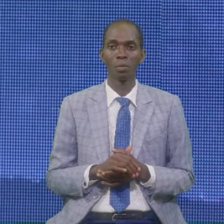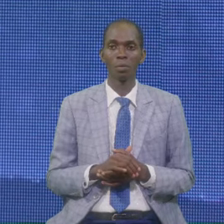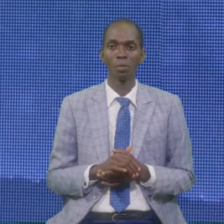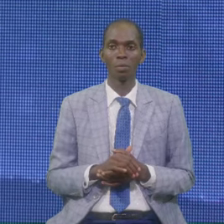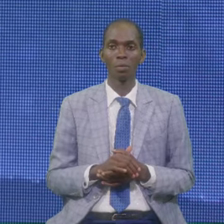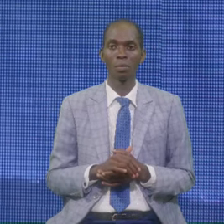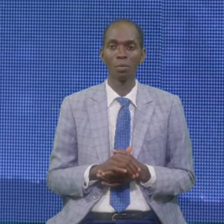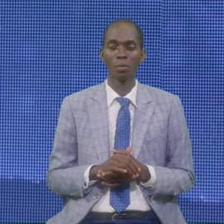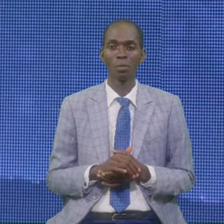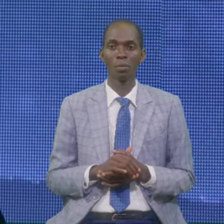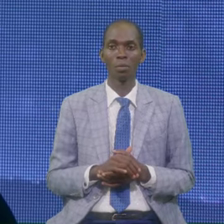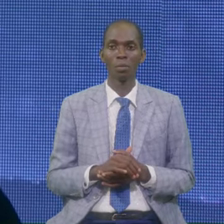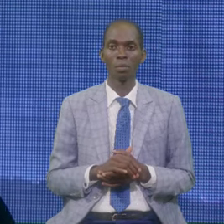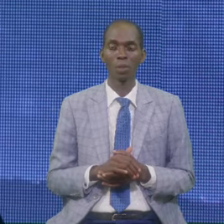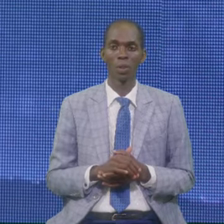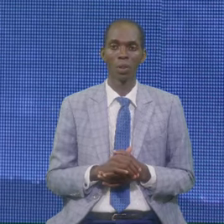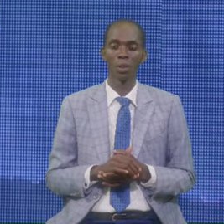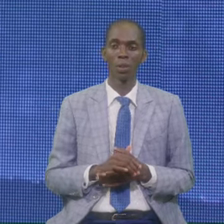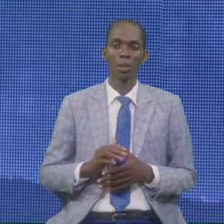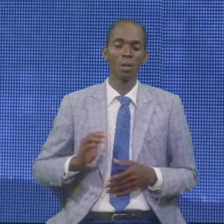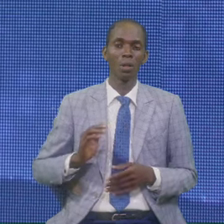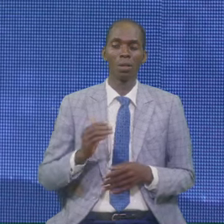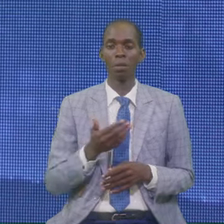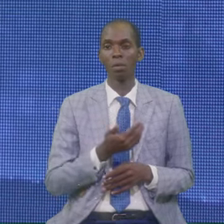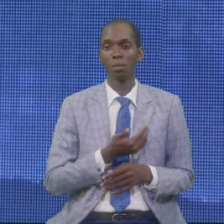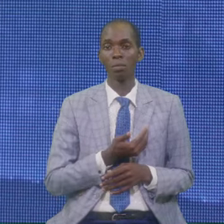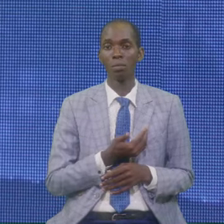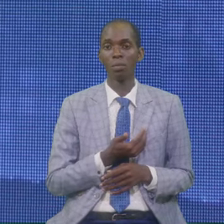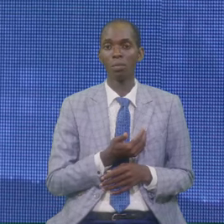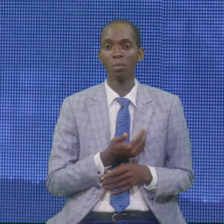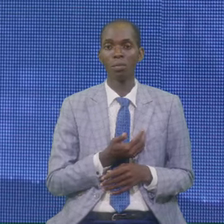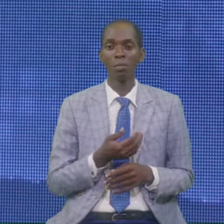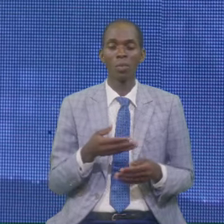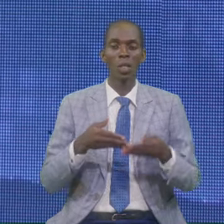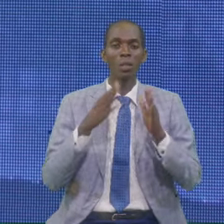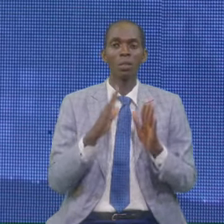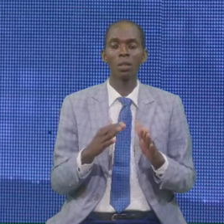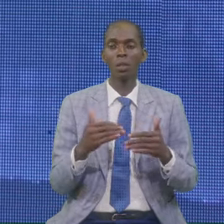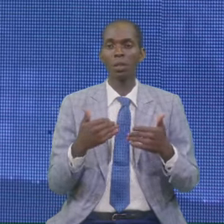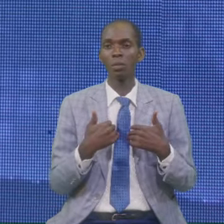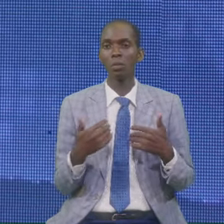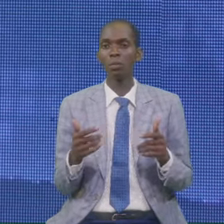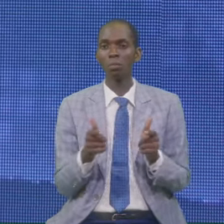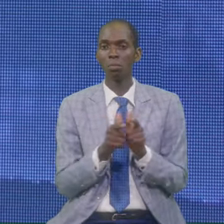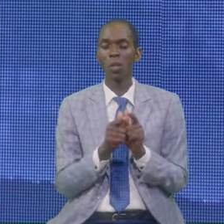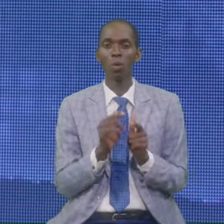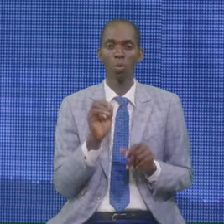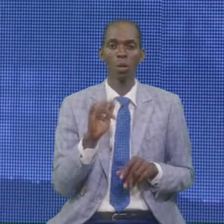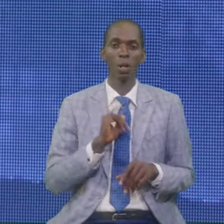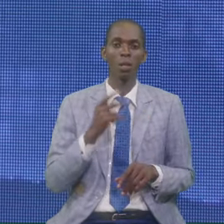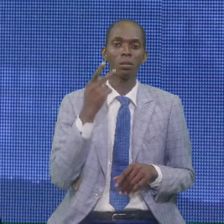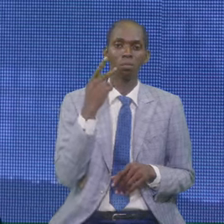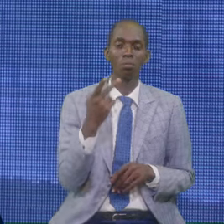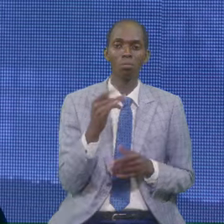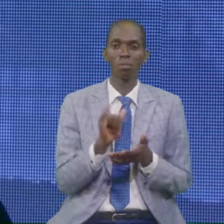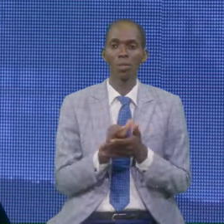Are our counselors over? Have we attended to all? Yeah, thank you very much. I can see that hand. Let's get